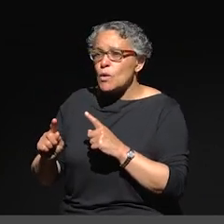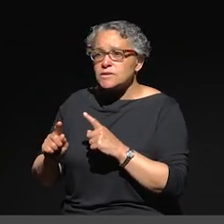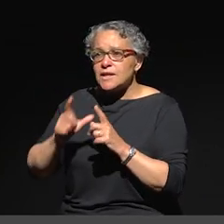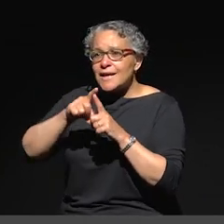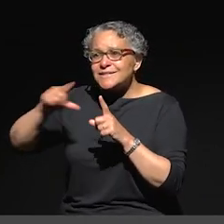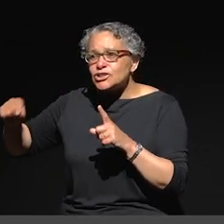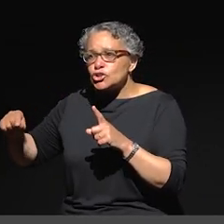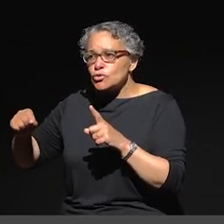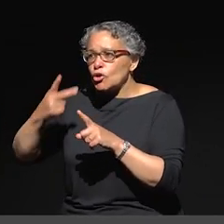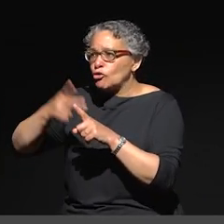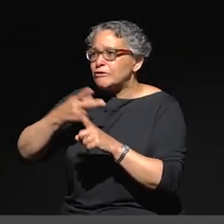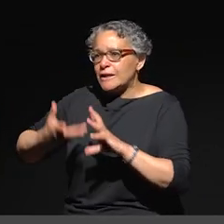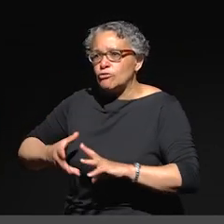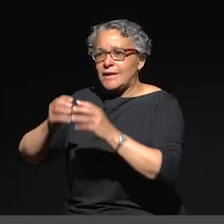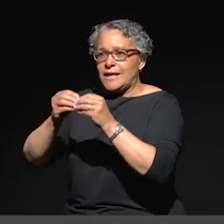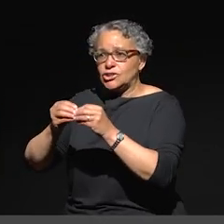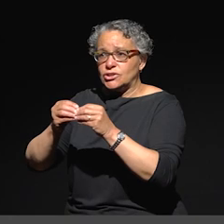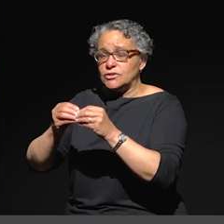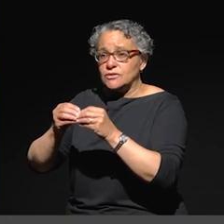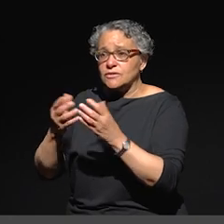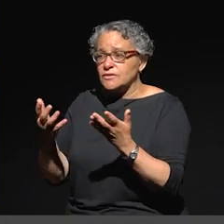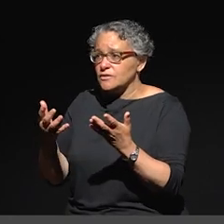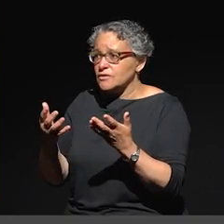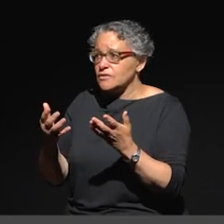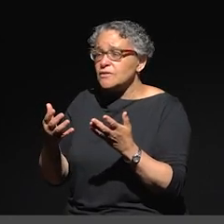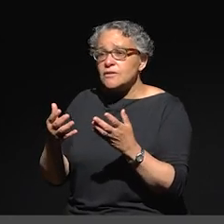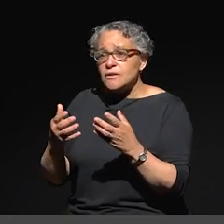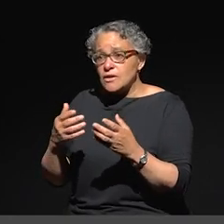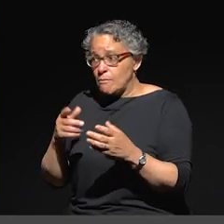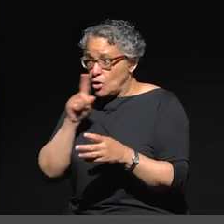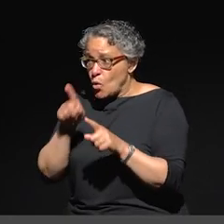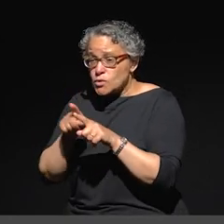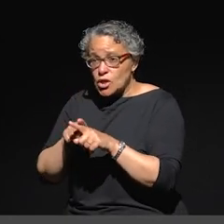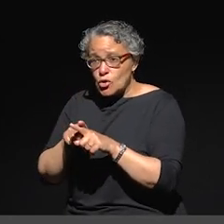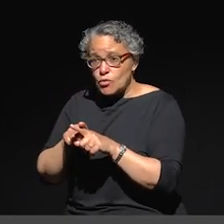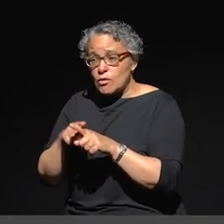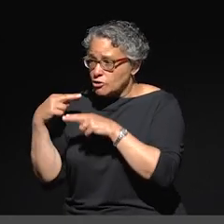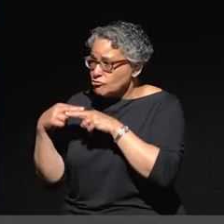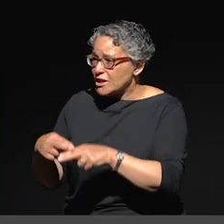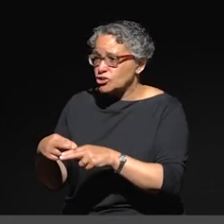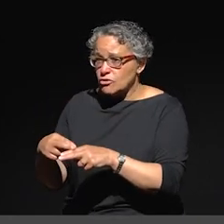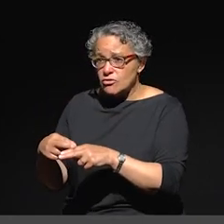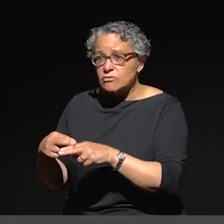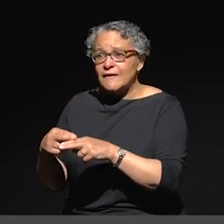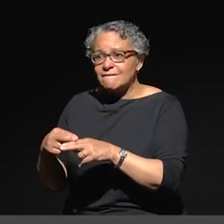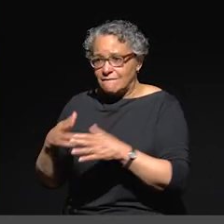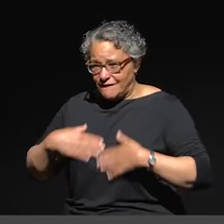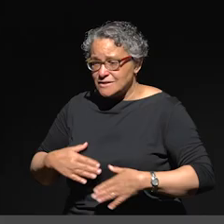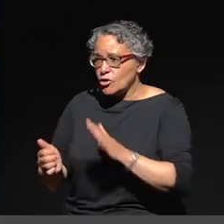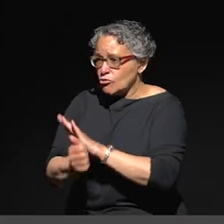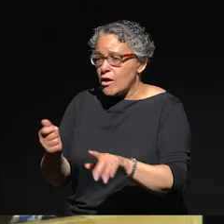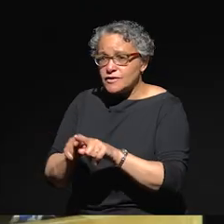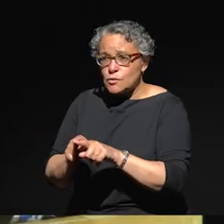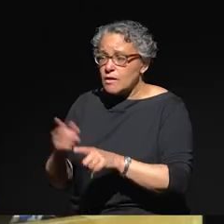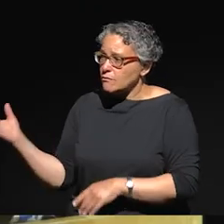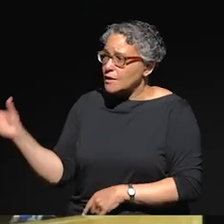recreations and physical, like not digital and traditional crafts as well, recreations of artworks, came and recorded like